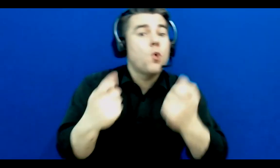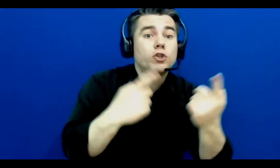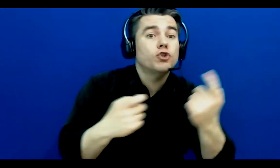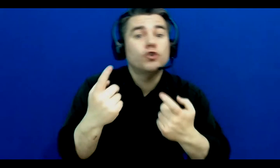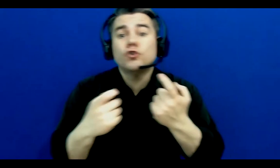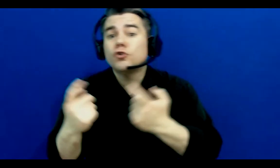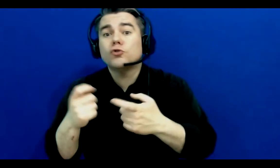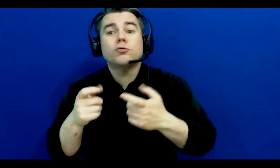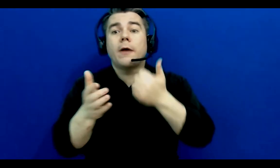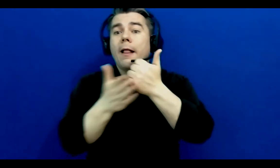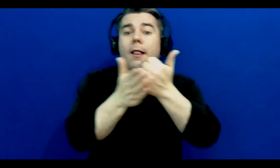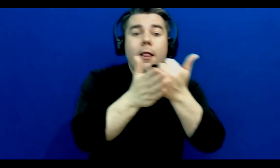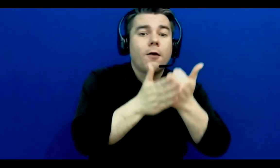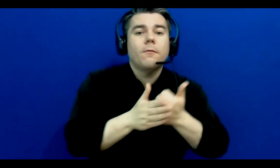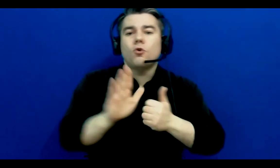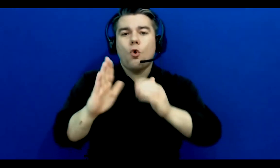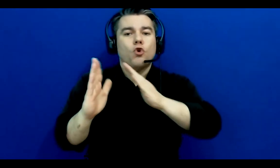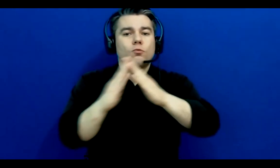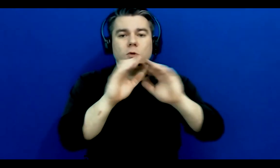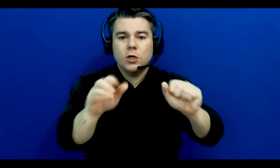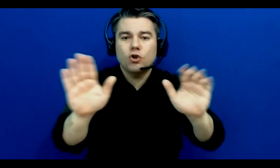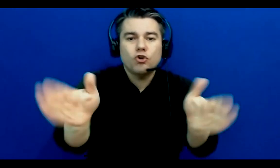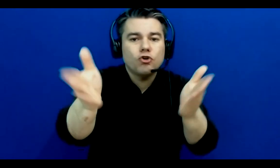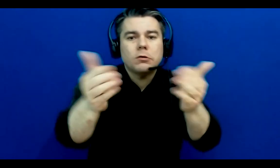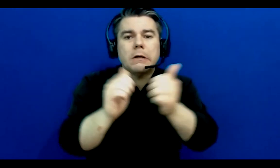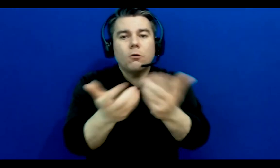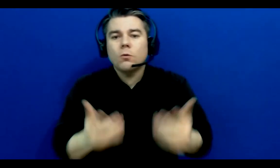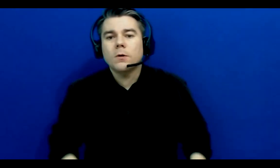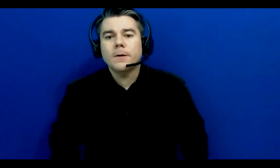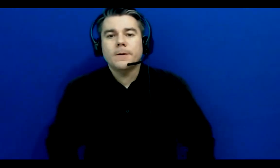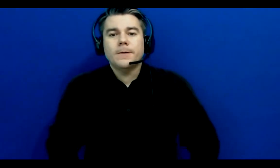your community encourage you?